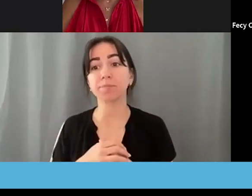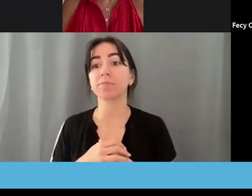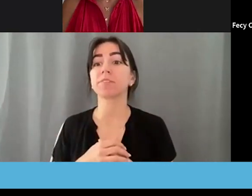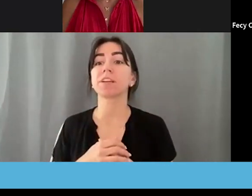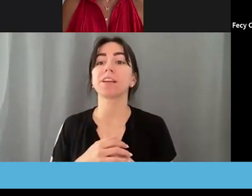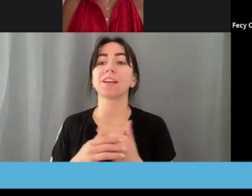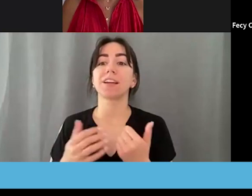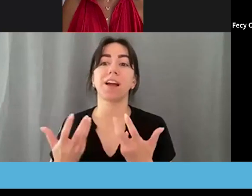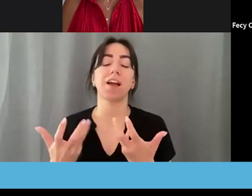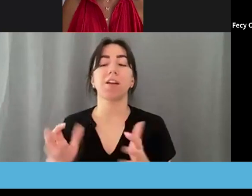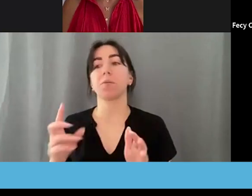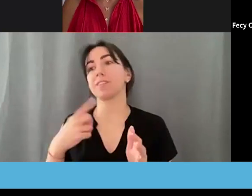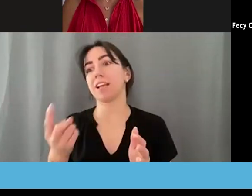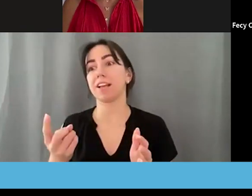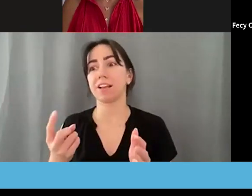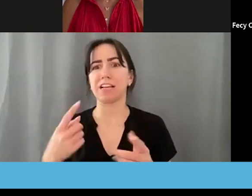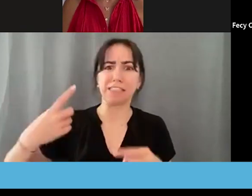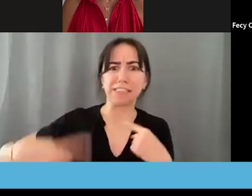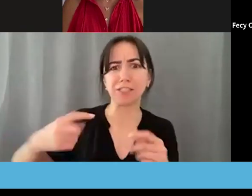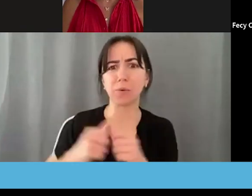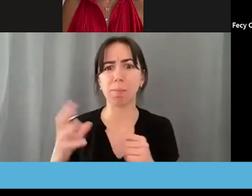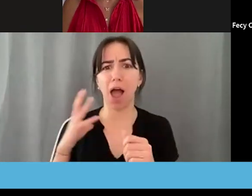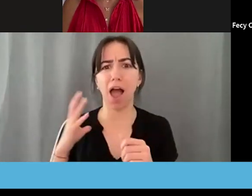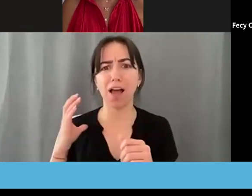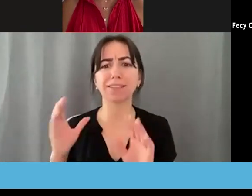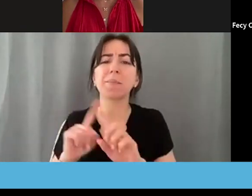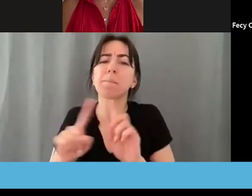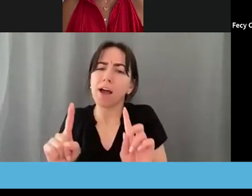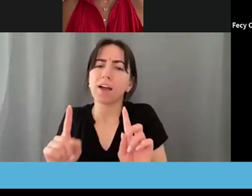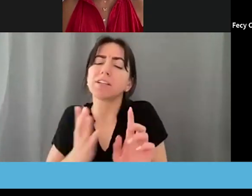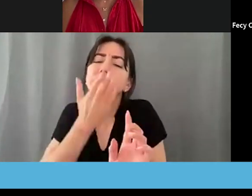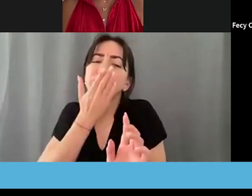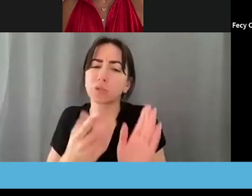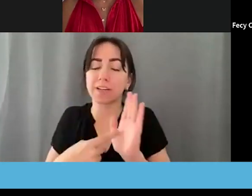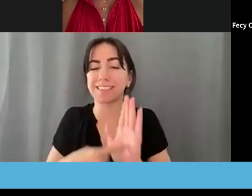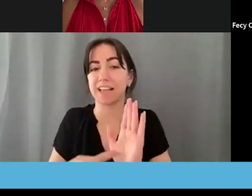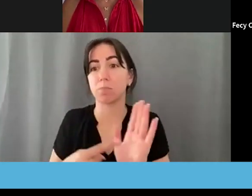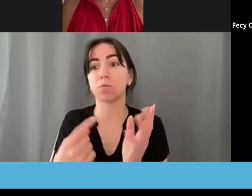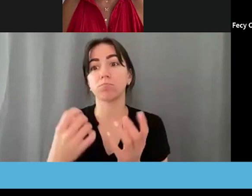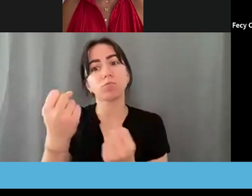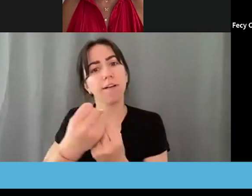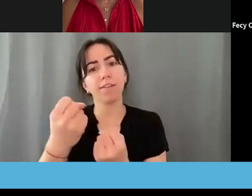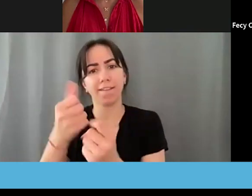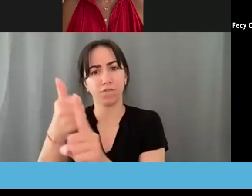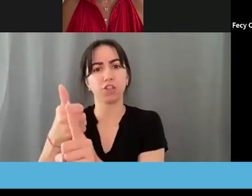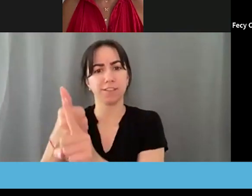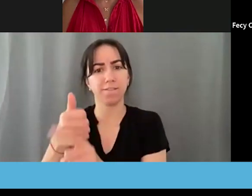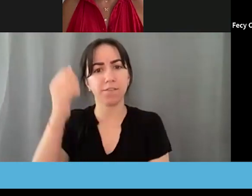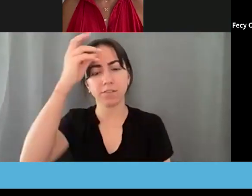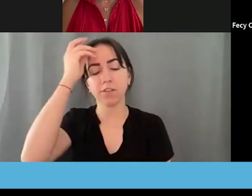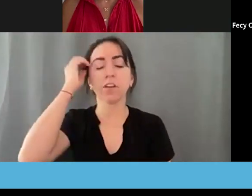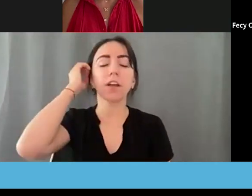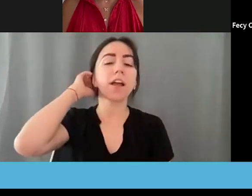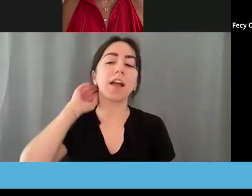to necessarily say always argue with your bosses, but I think it's a good example of one advocating for oneself and going